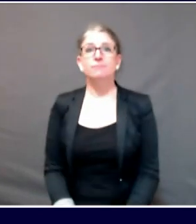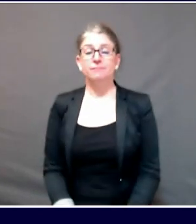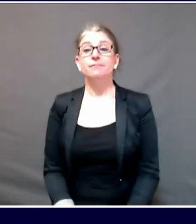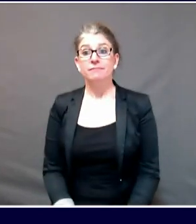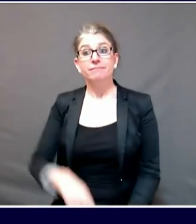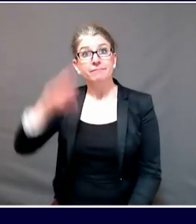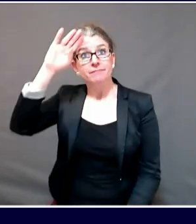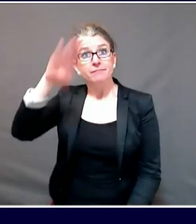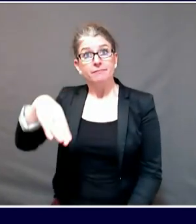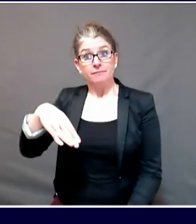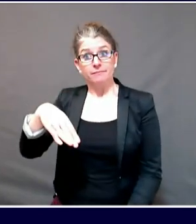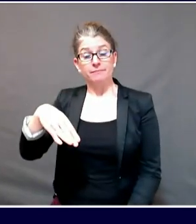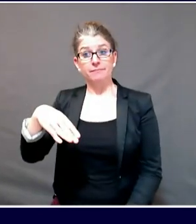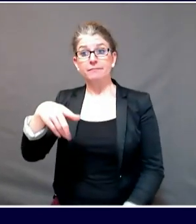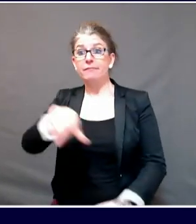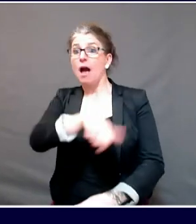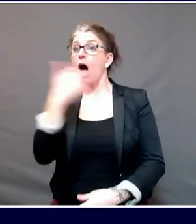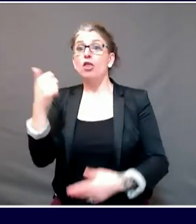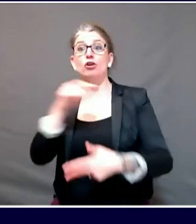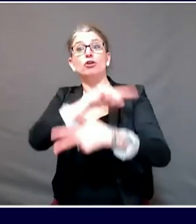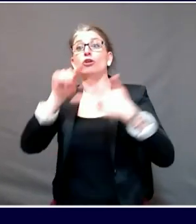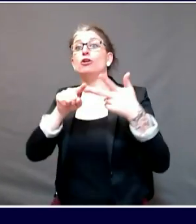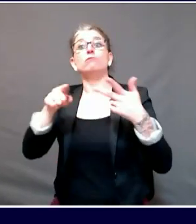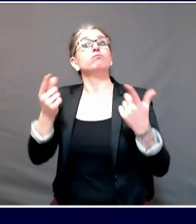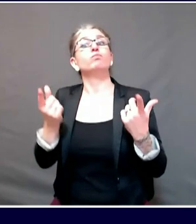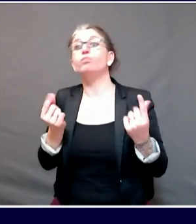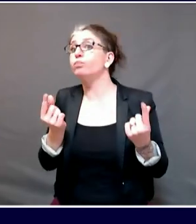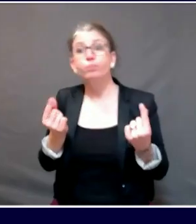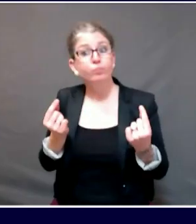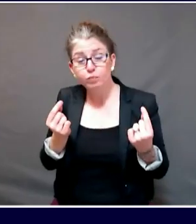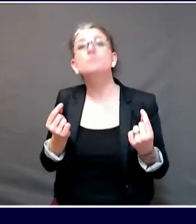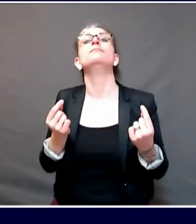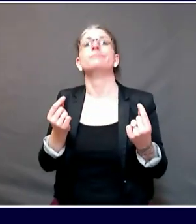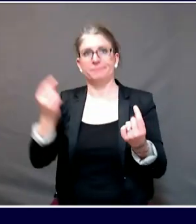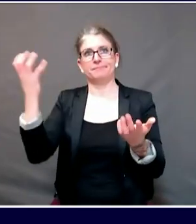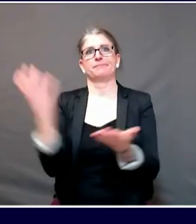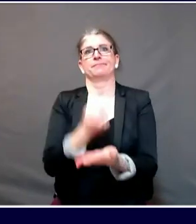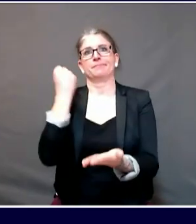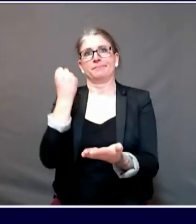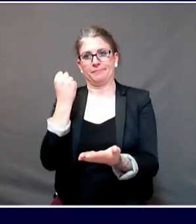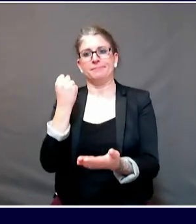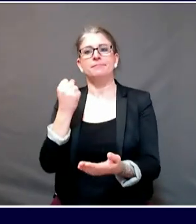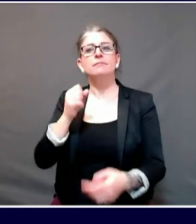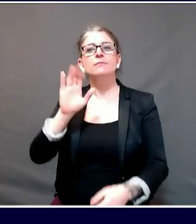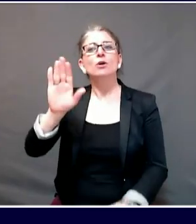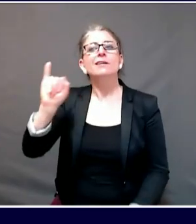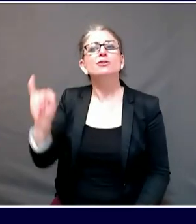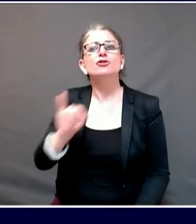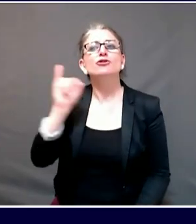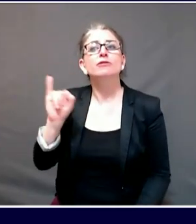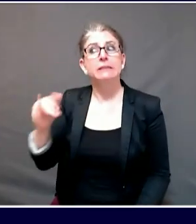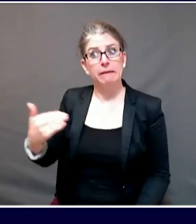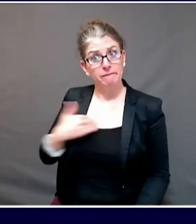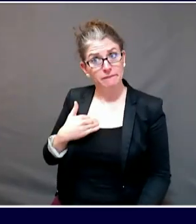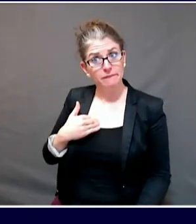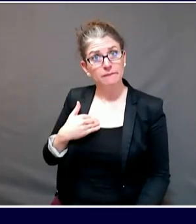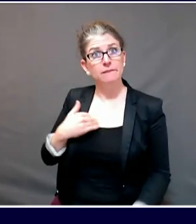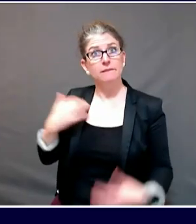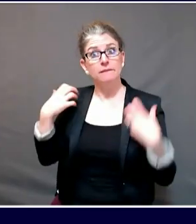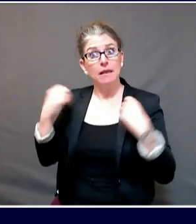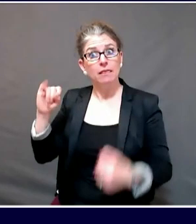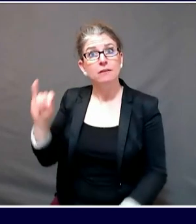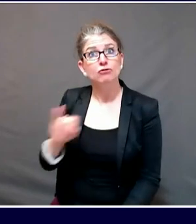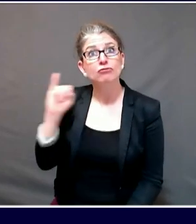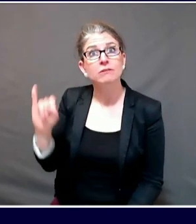charge of your health is to check your open enrollment status, to check your health insurance status.